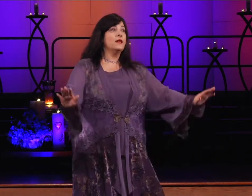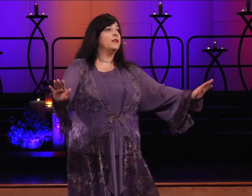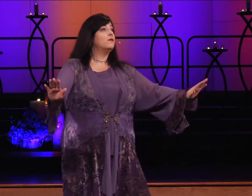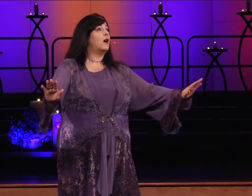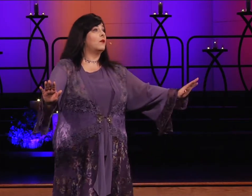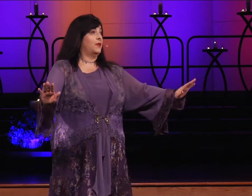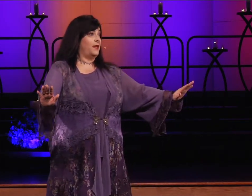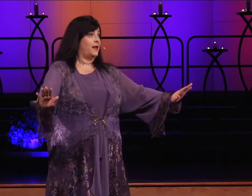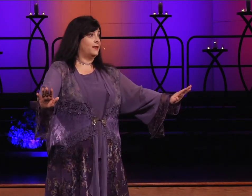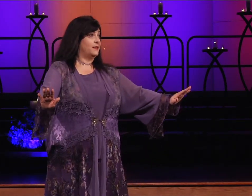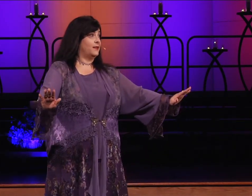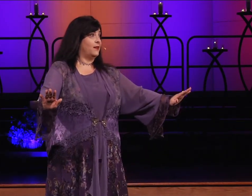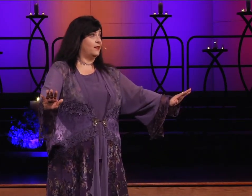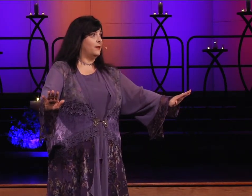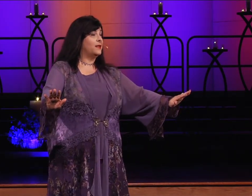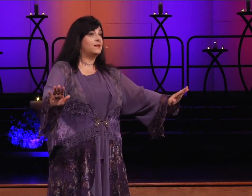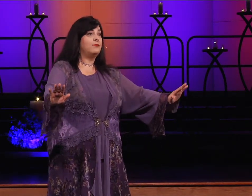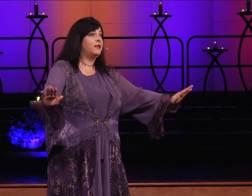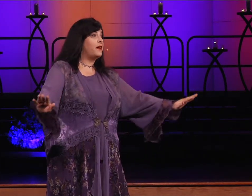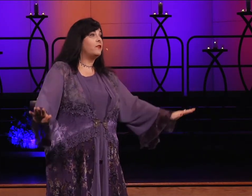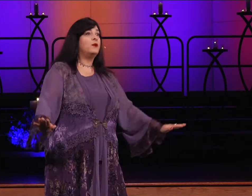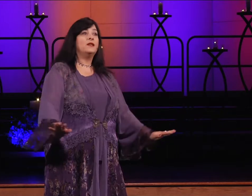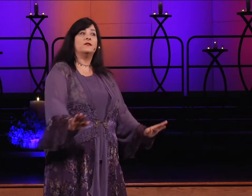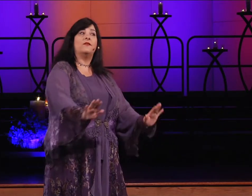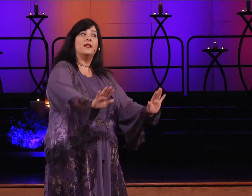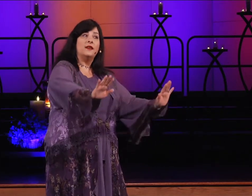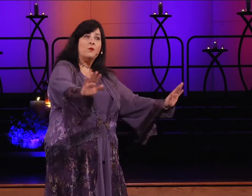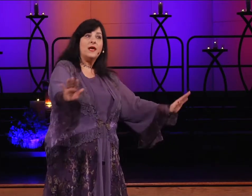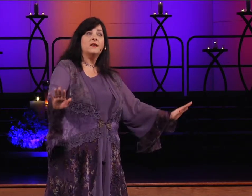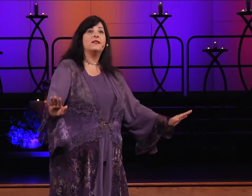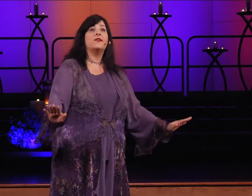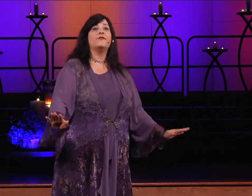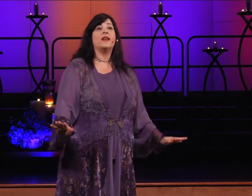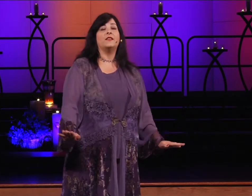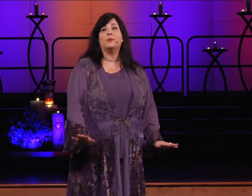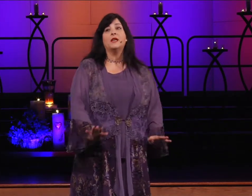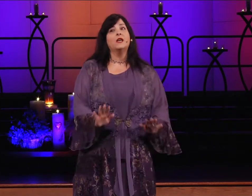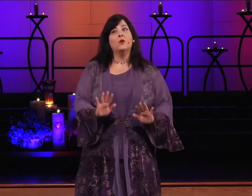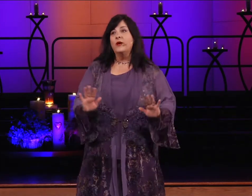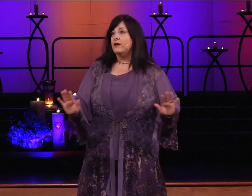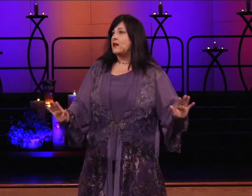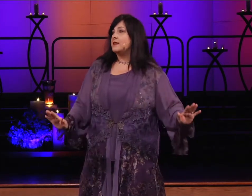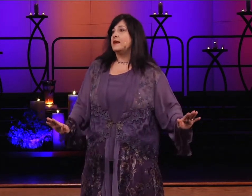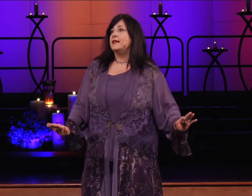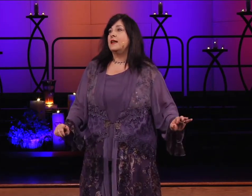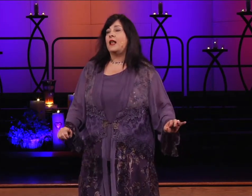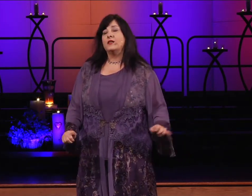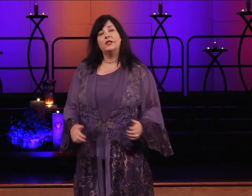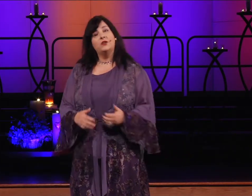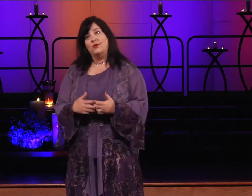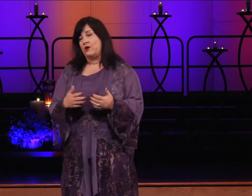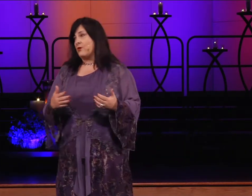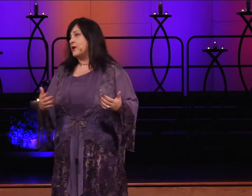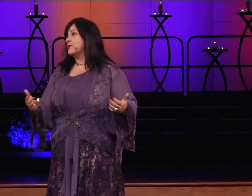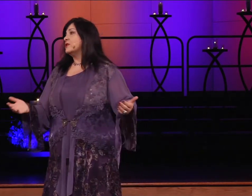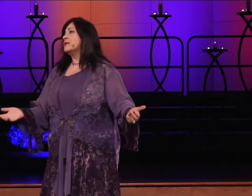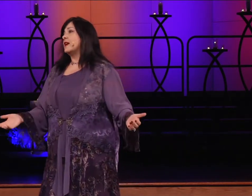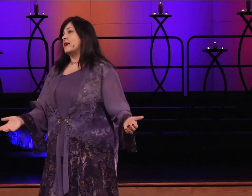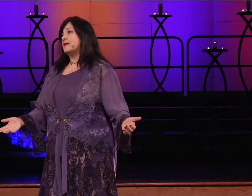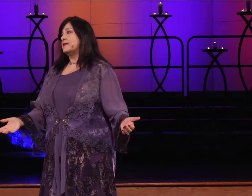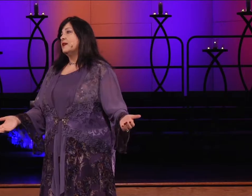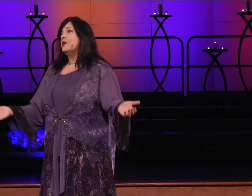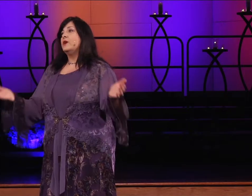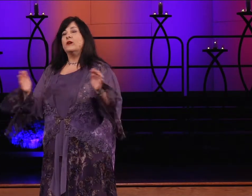Not that there's anything wrong with that necessarily, because I believe everyone needs to find their way into their faith. But we are not Scientology, nor are we